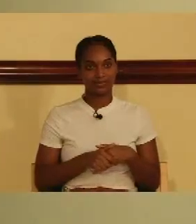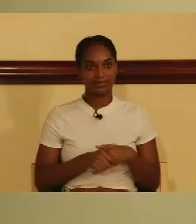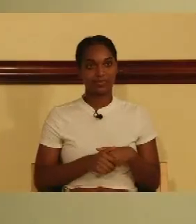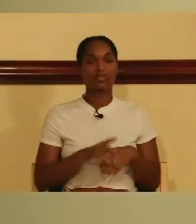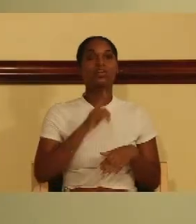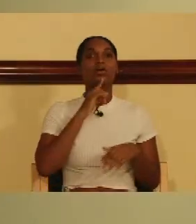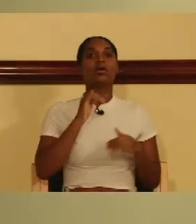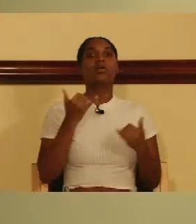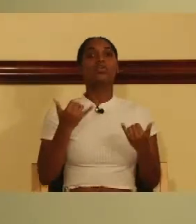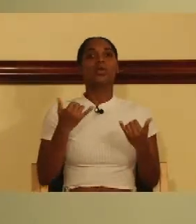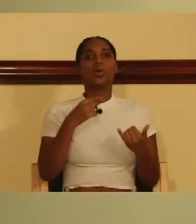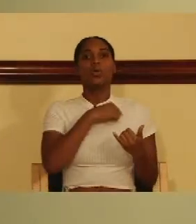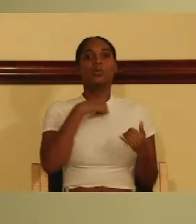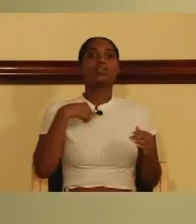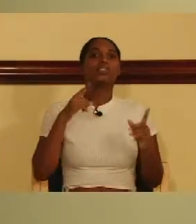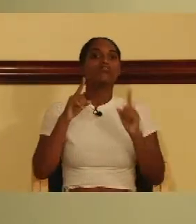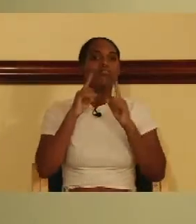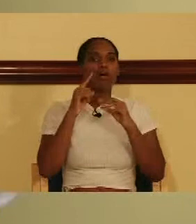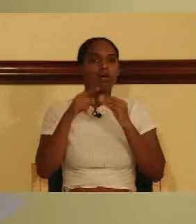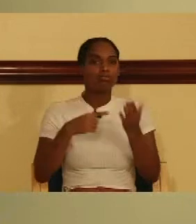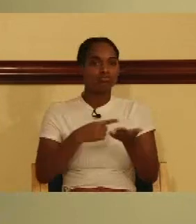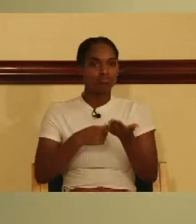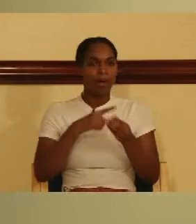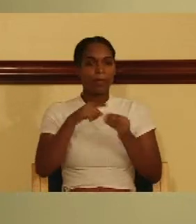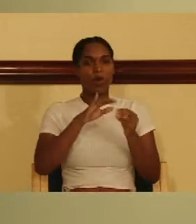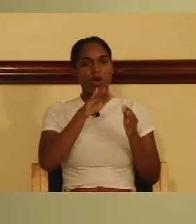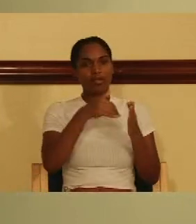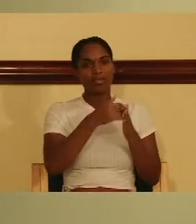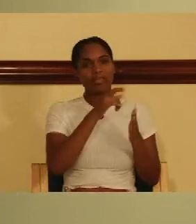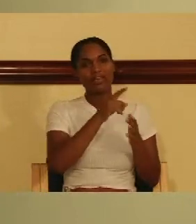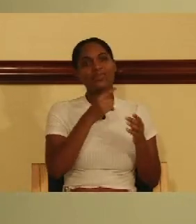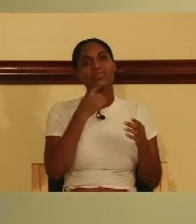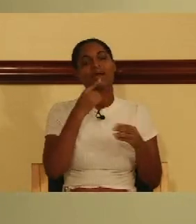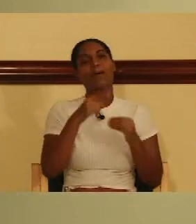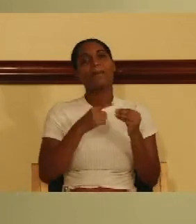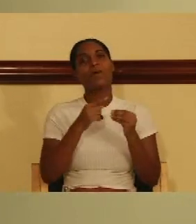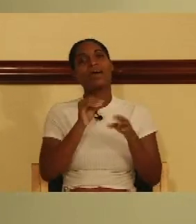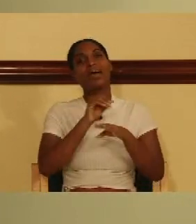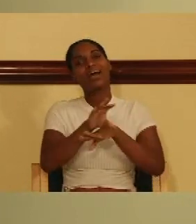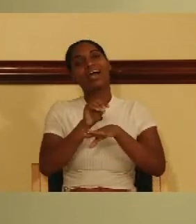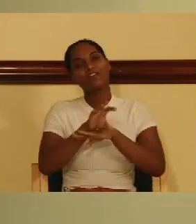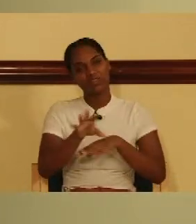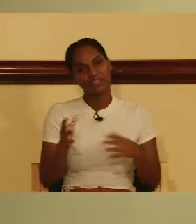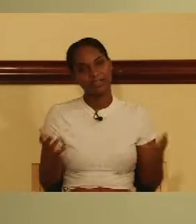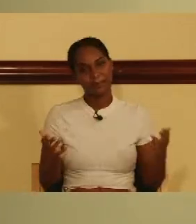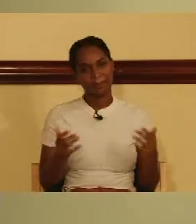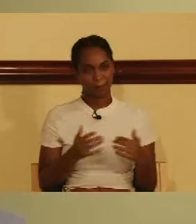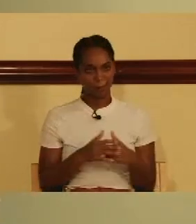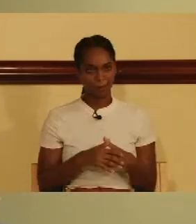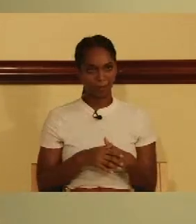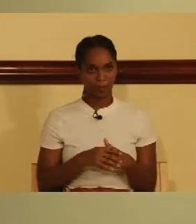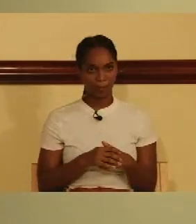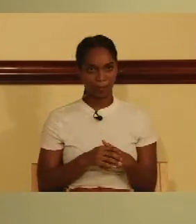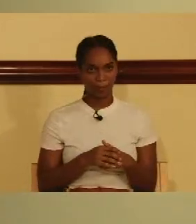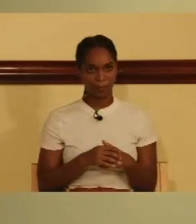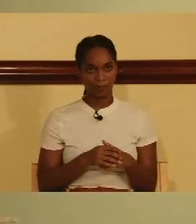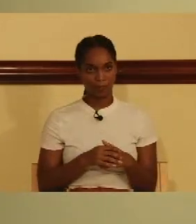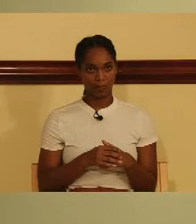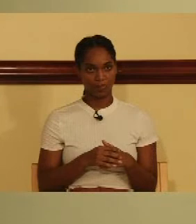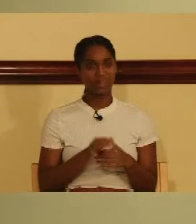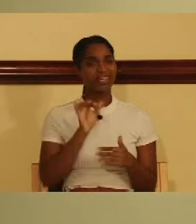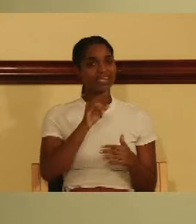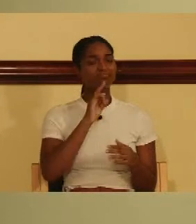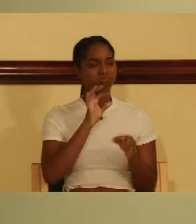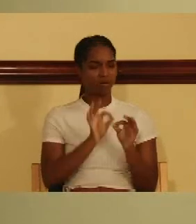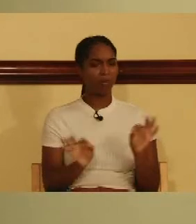Absolutely. Now, as we speak about all of that, and you've mentioned advocacy, Dr. Anderson Morgan, that's